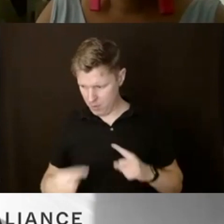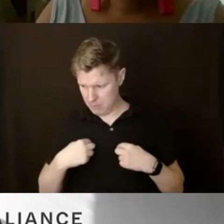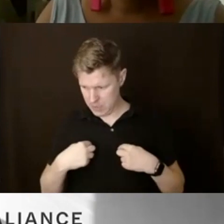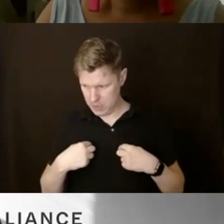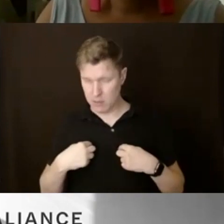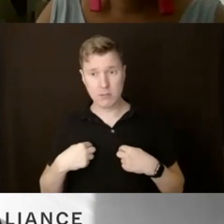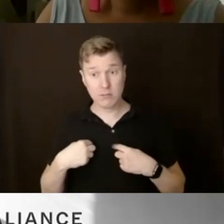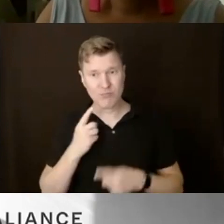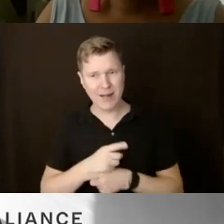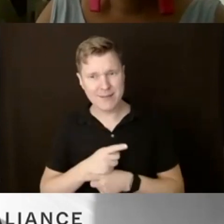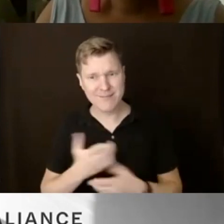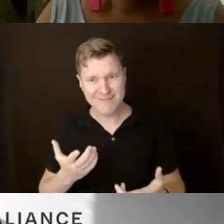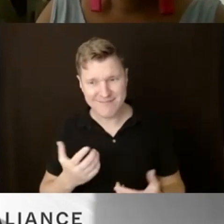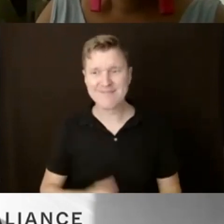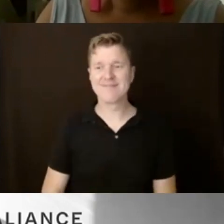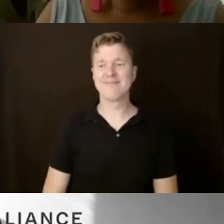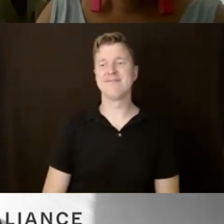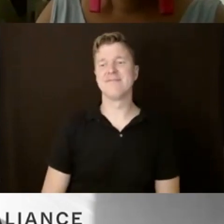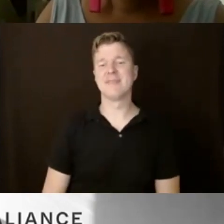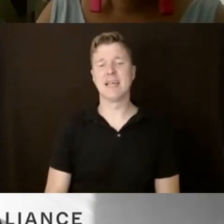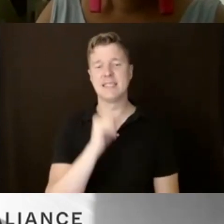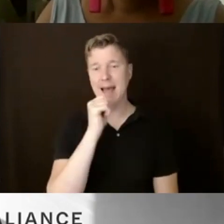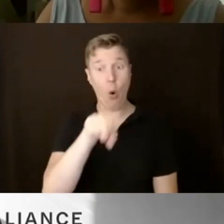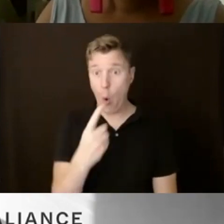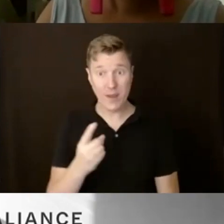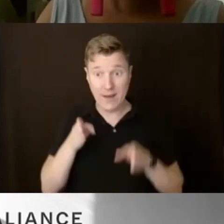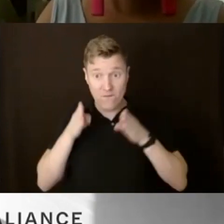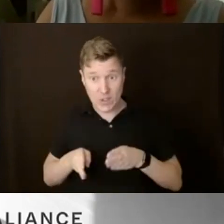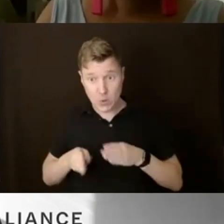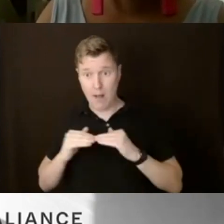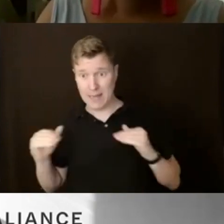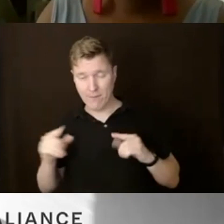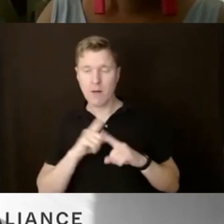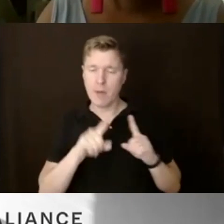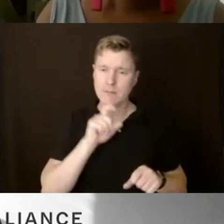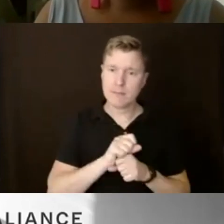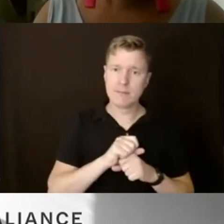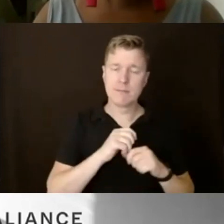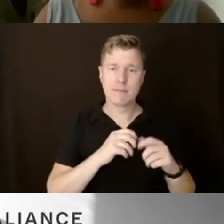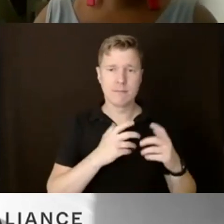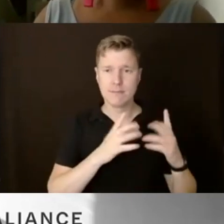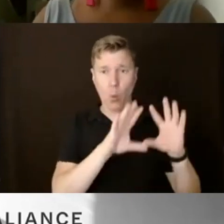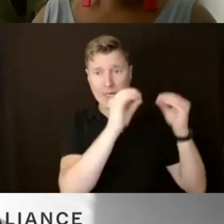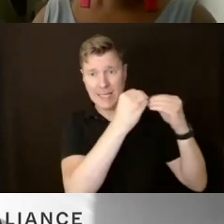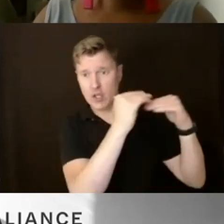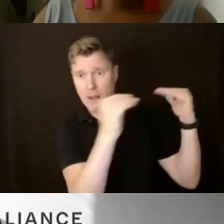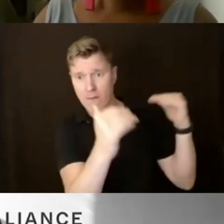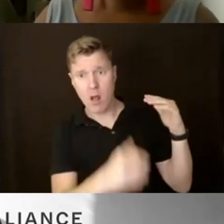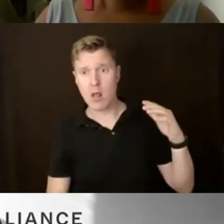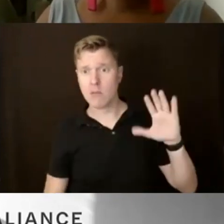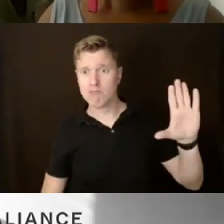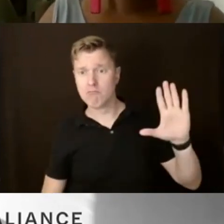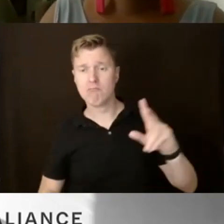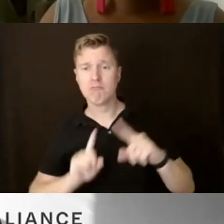that doesn't only happen at the individual level, but it also can happen in organizations and different types